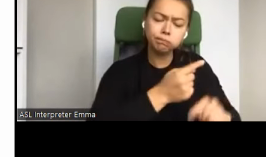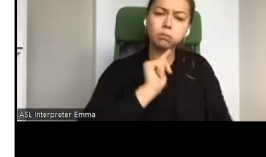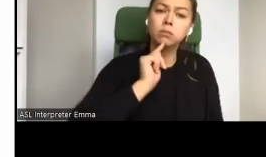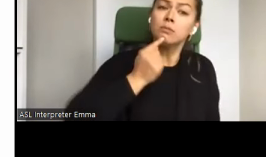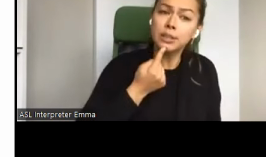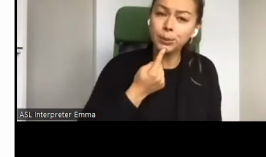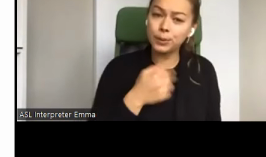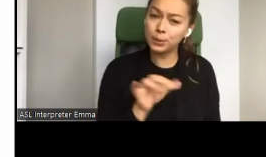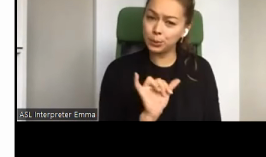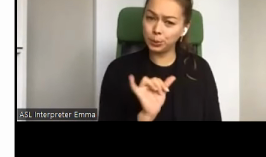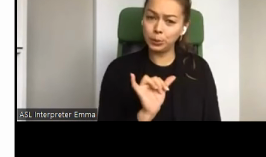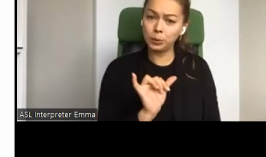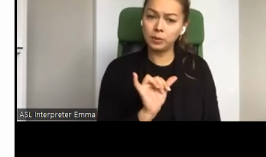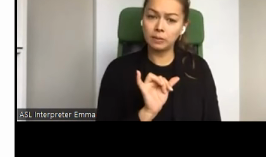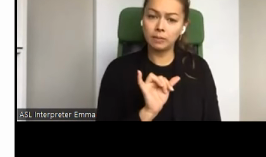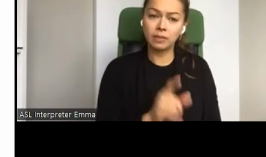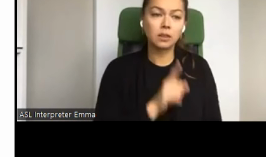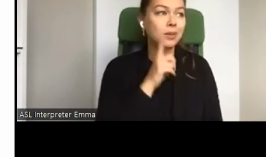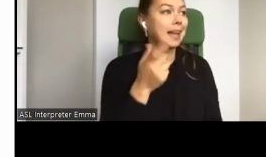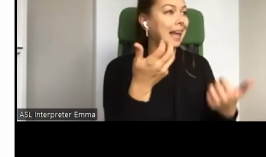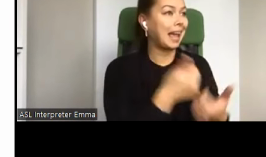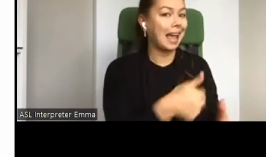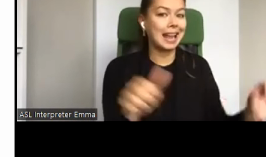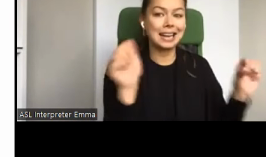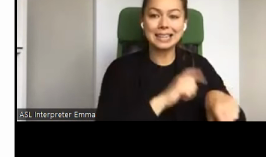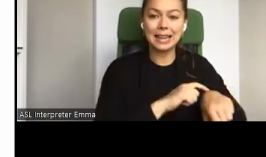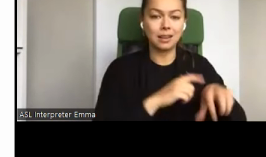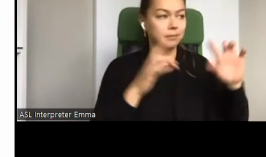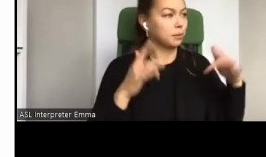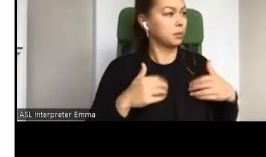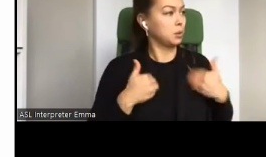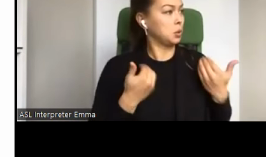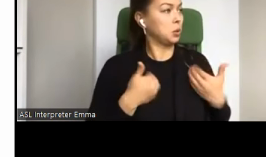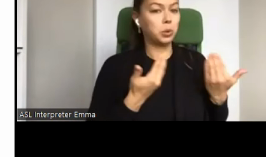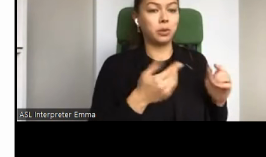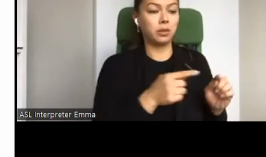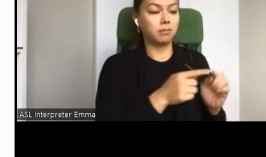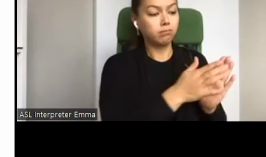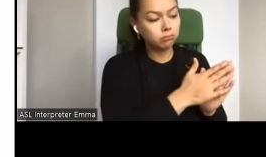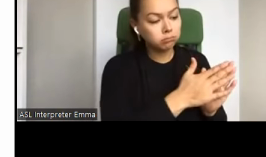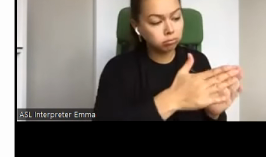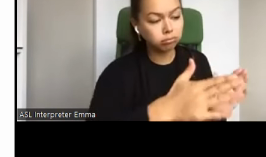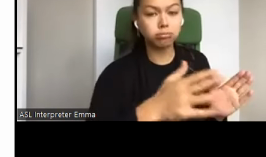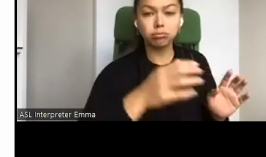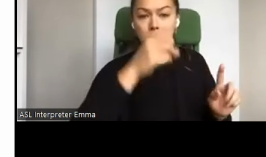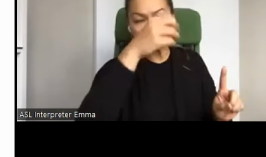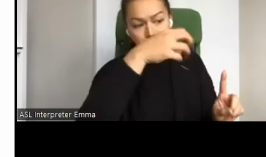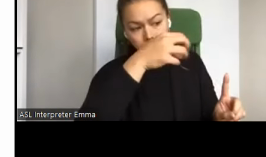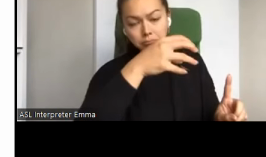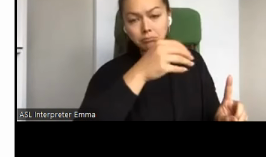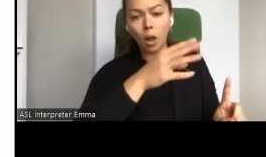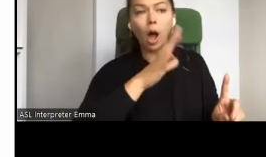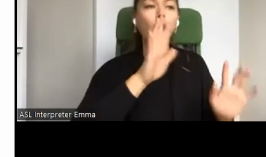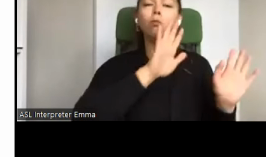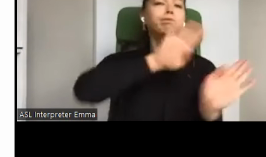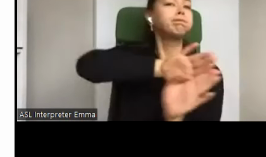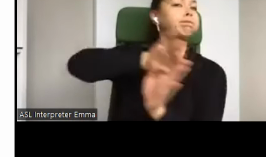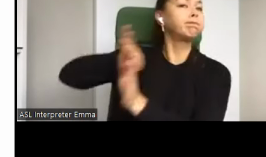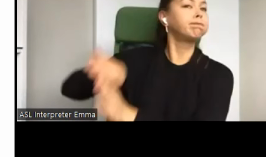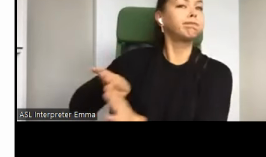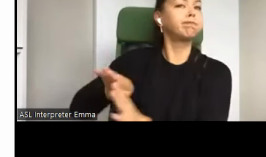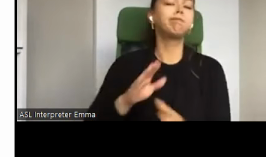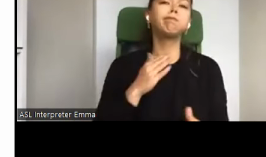being exposed to violence does not affect the child. Unfortunately, the